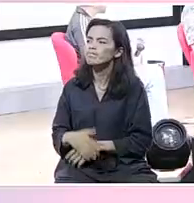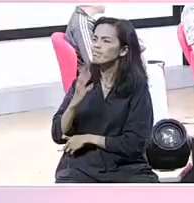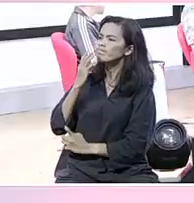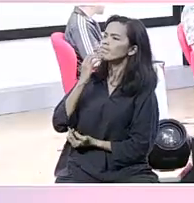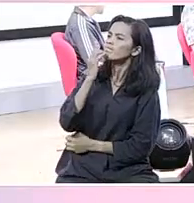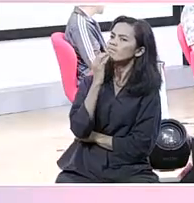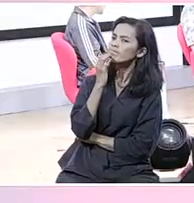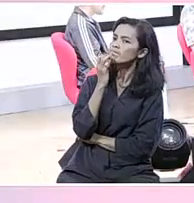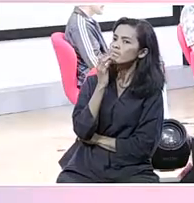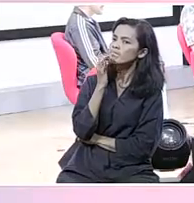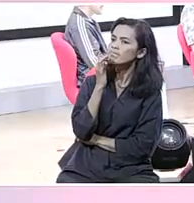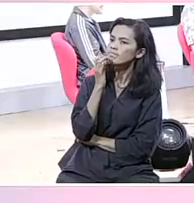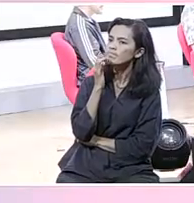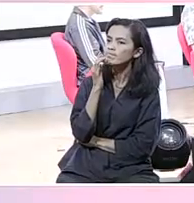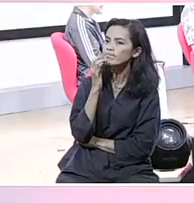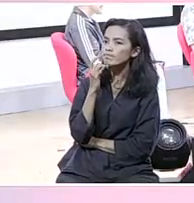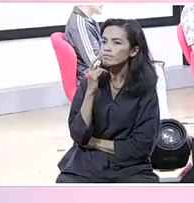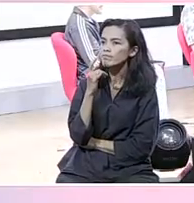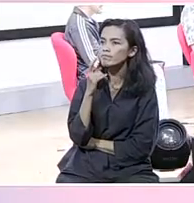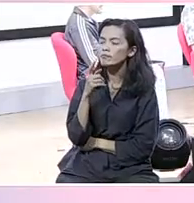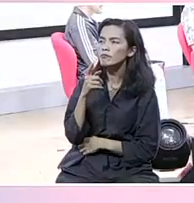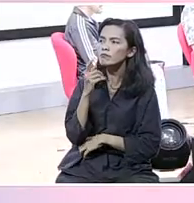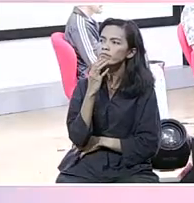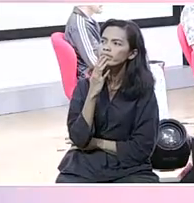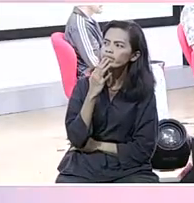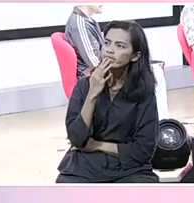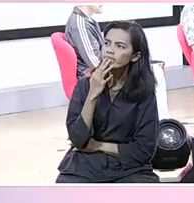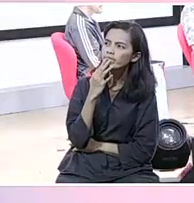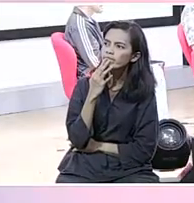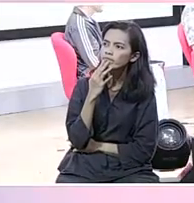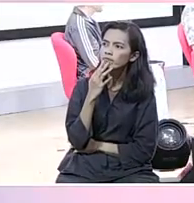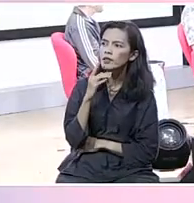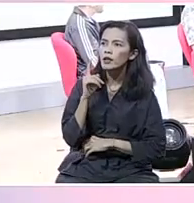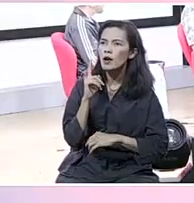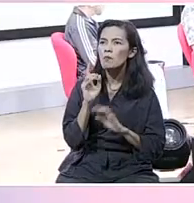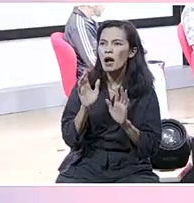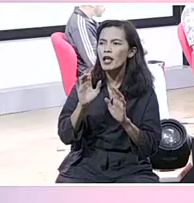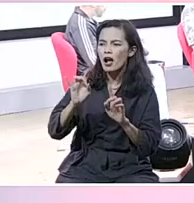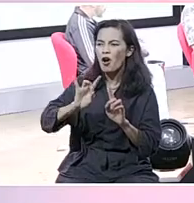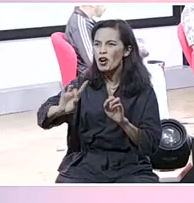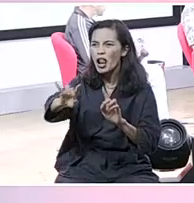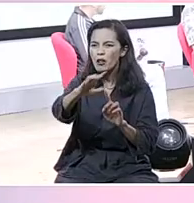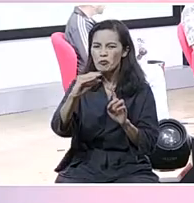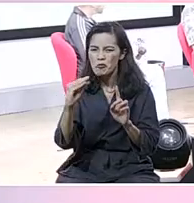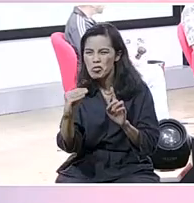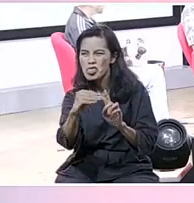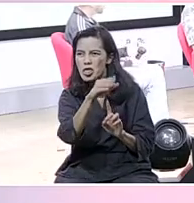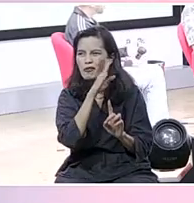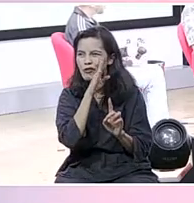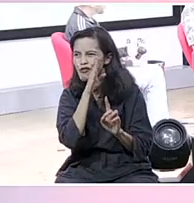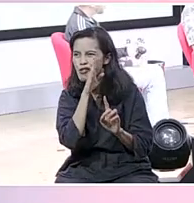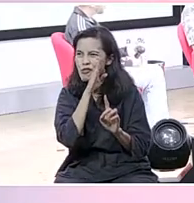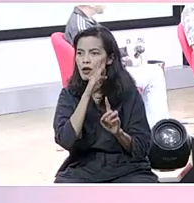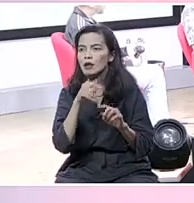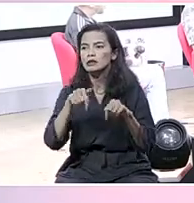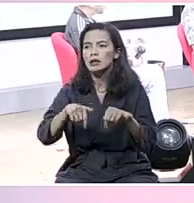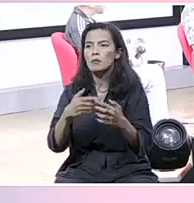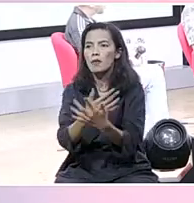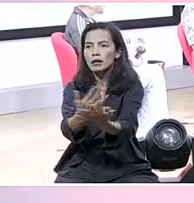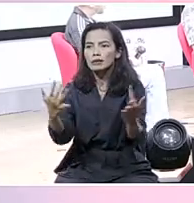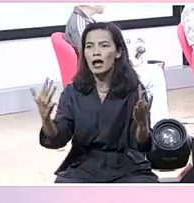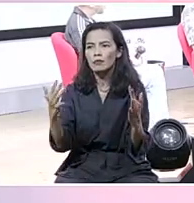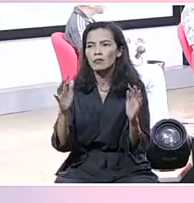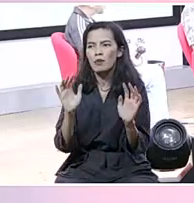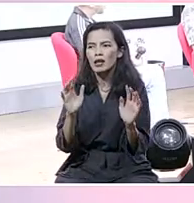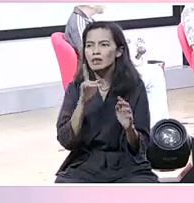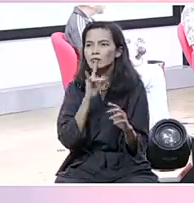say for young athletes, there's so many voices out there. I think in today's society, you can hear a lot of